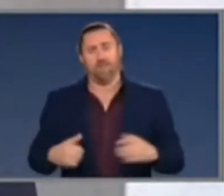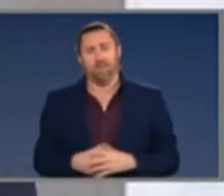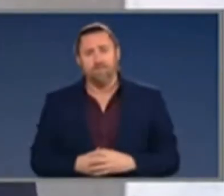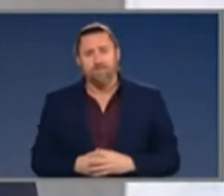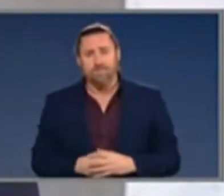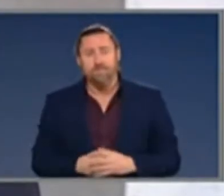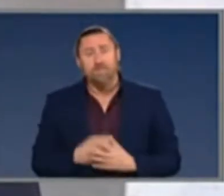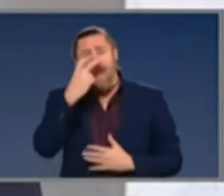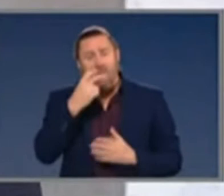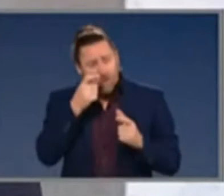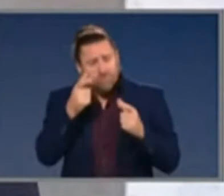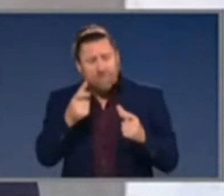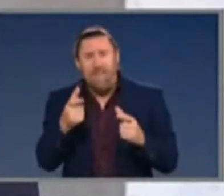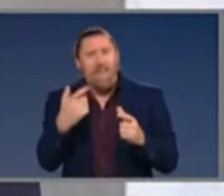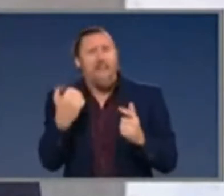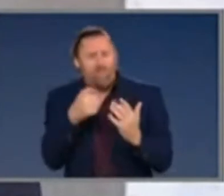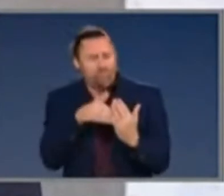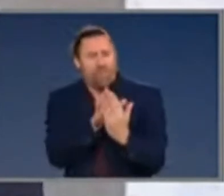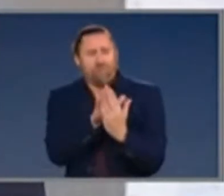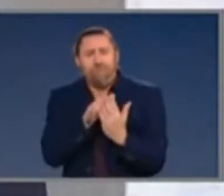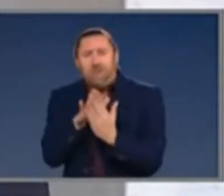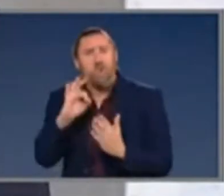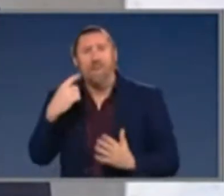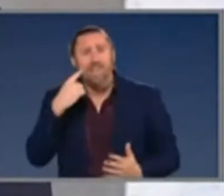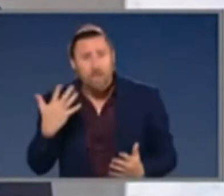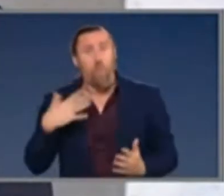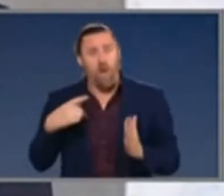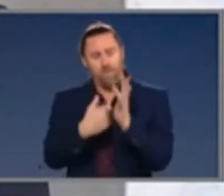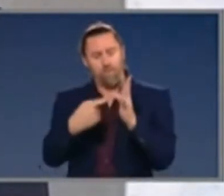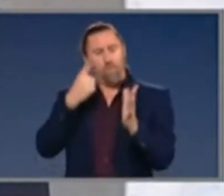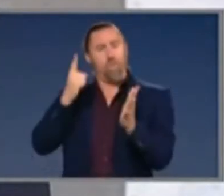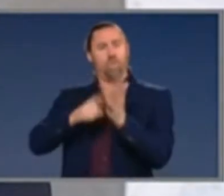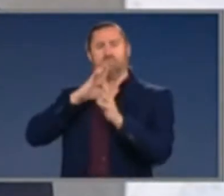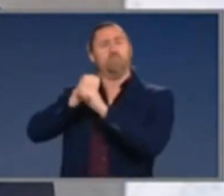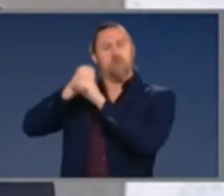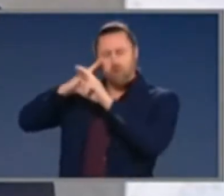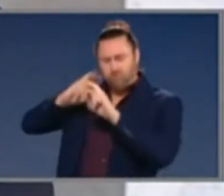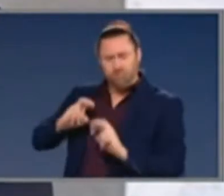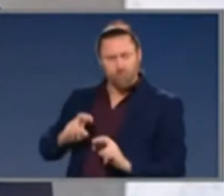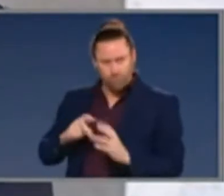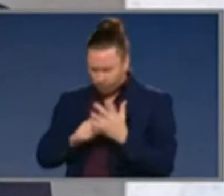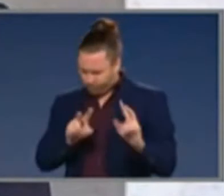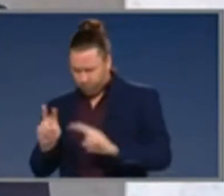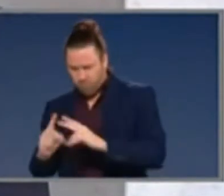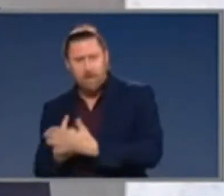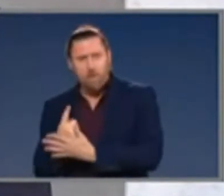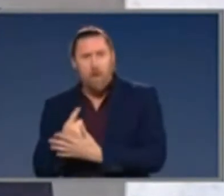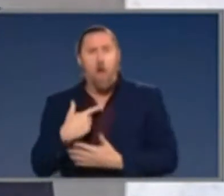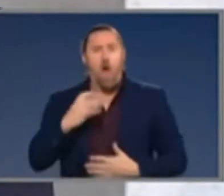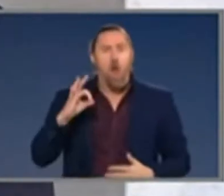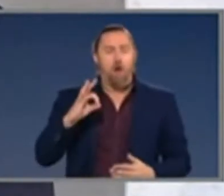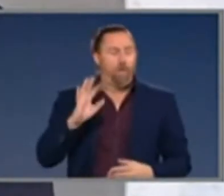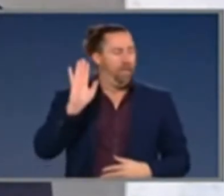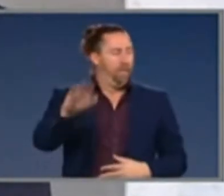has challenges in it because of what I've said before. That's why I called a Royal Commission into aged care. I'm not naive to those challenges and the